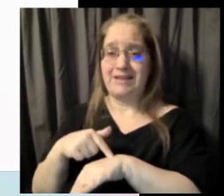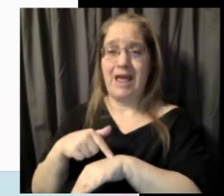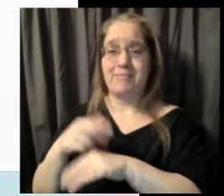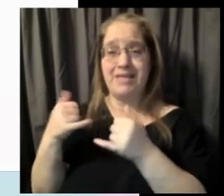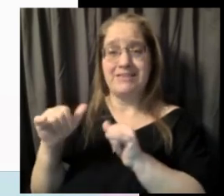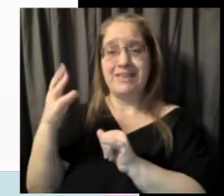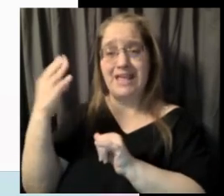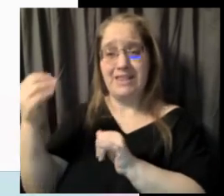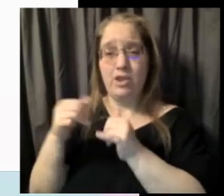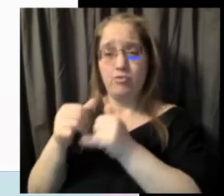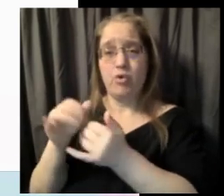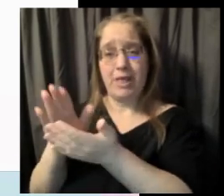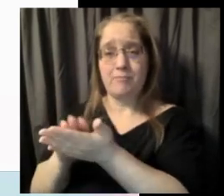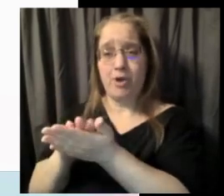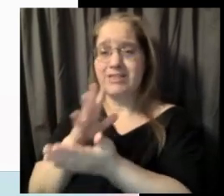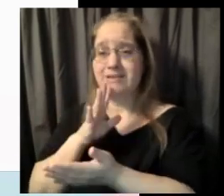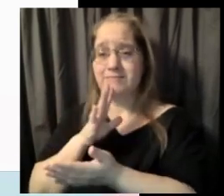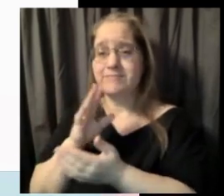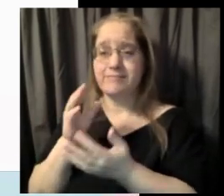rewards, and they are highly effective.